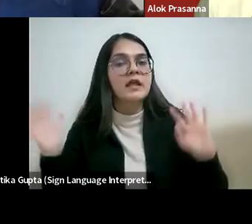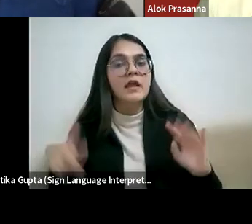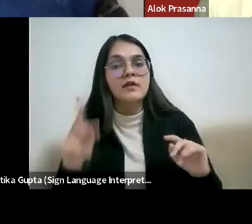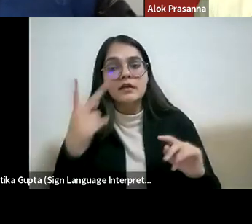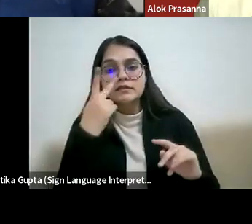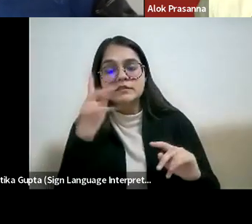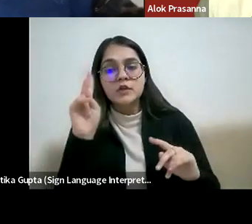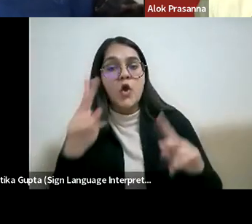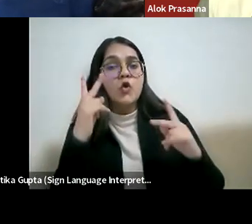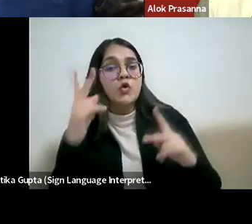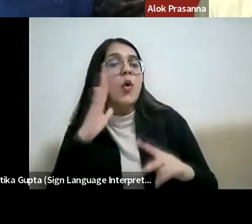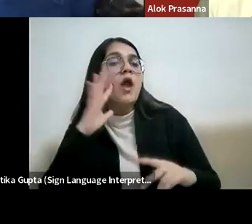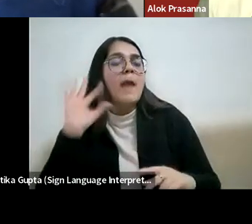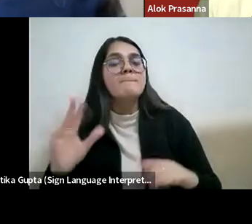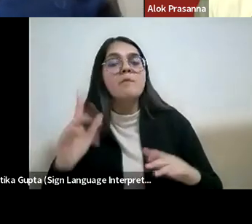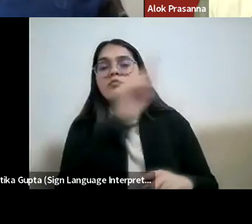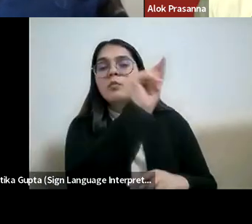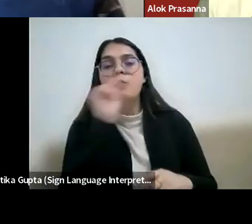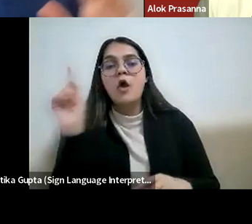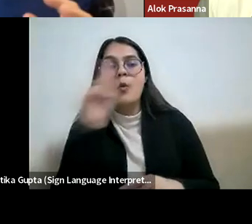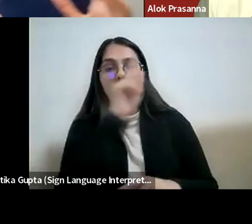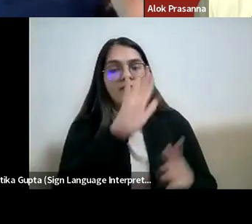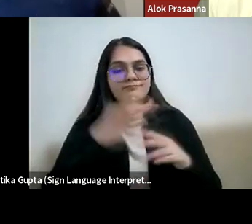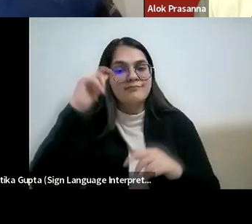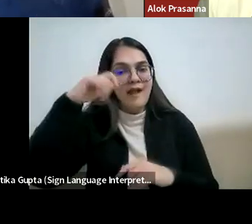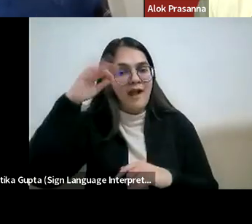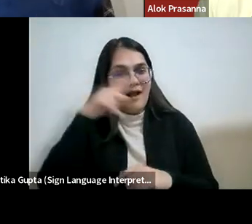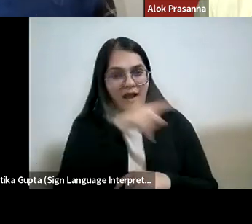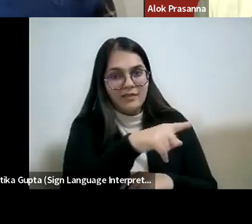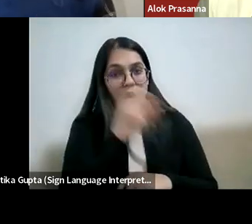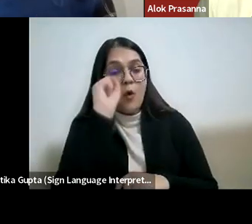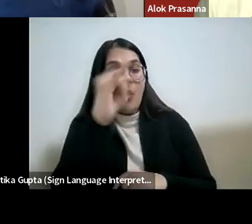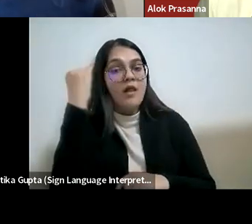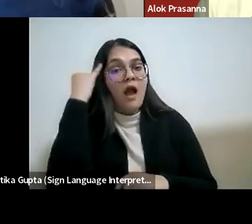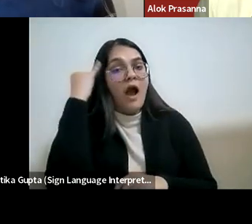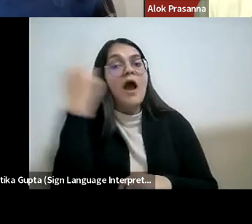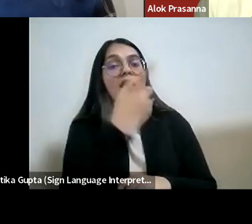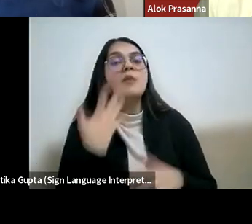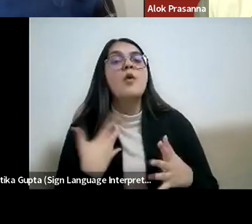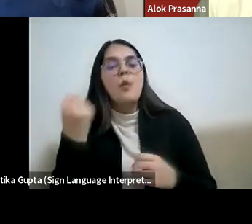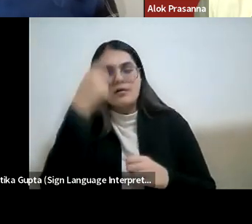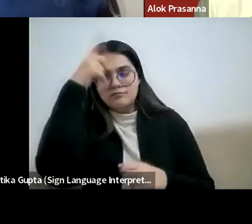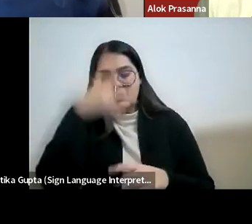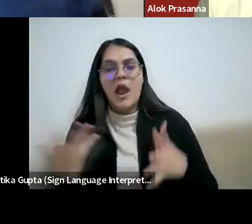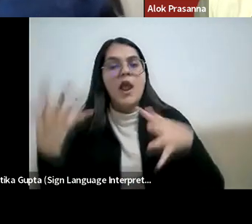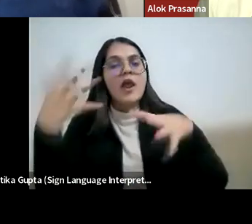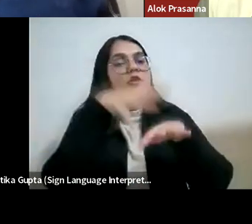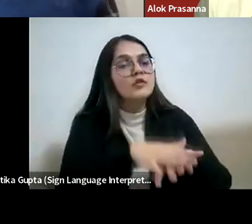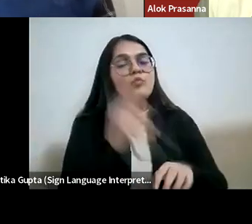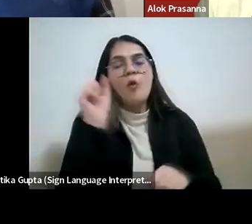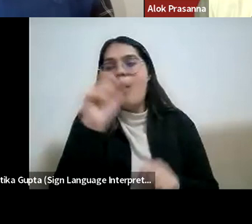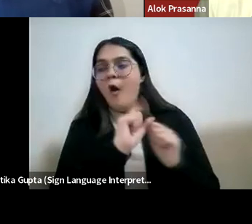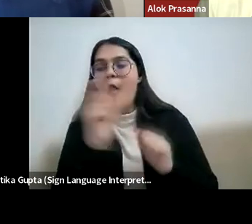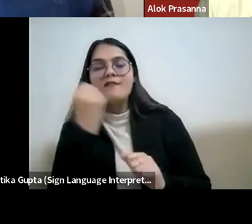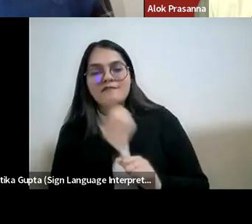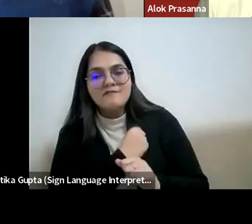two icons that they raised. One was of Mahatma Gandhi and his idea of an inclusive country for people of every faith and